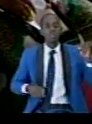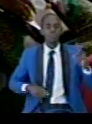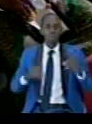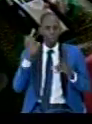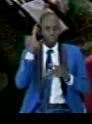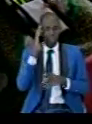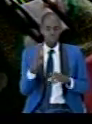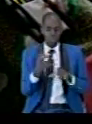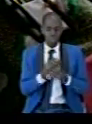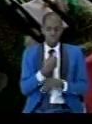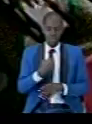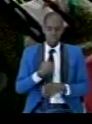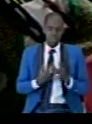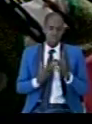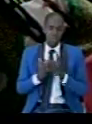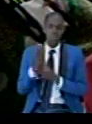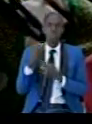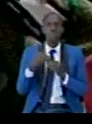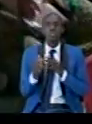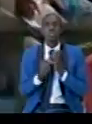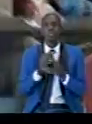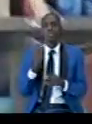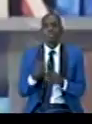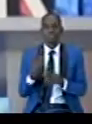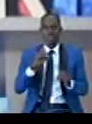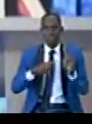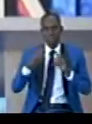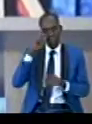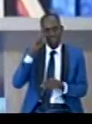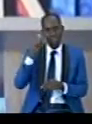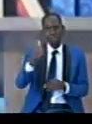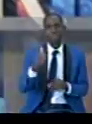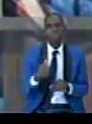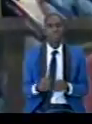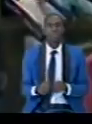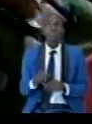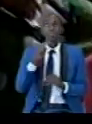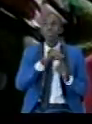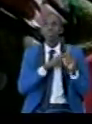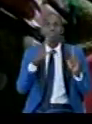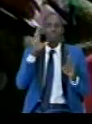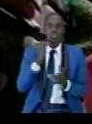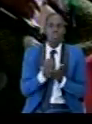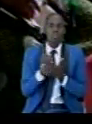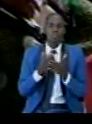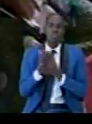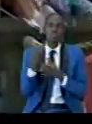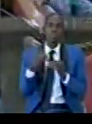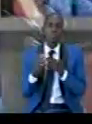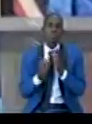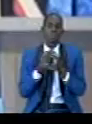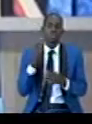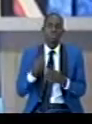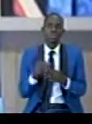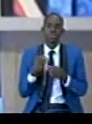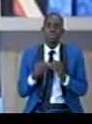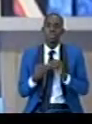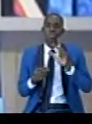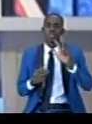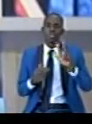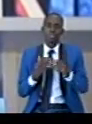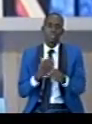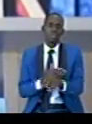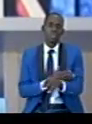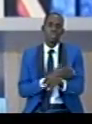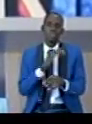through. He'll take you through in Jesus' name. We come to number 3 here. Number 3 is the